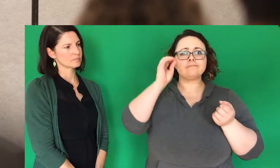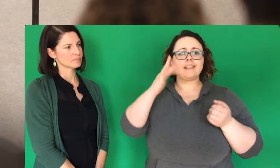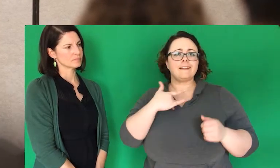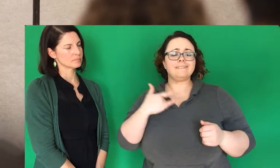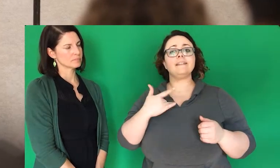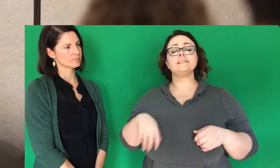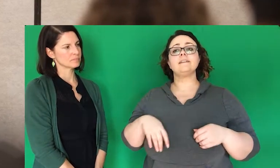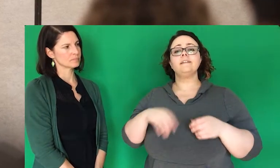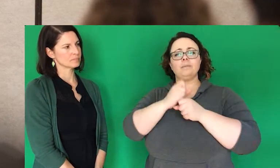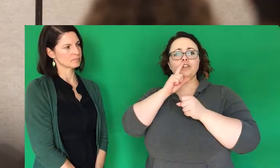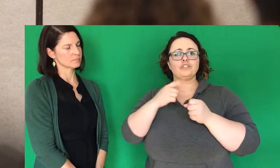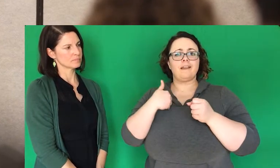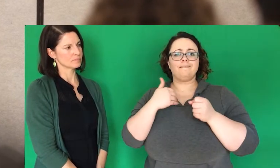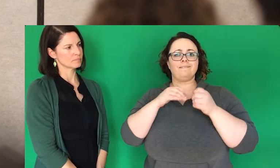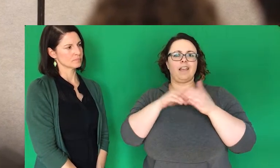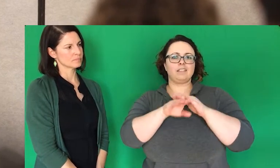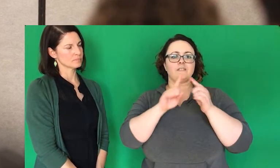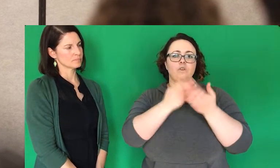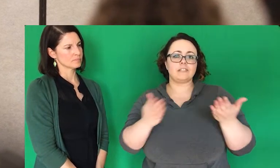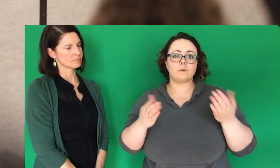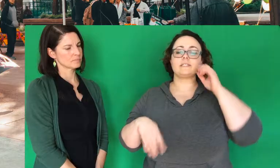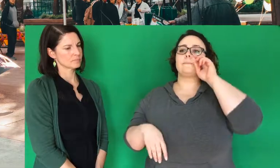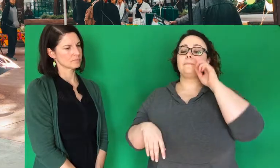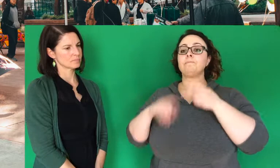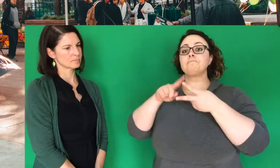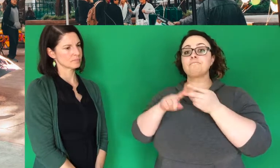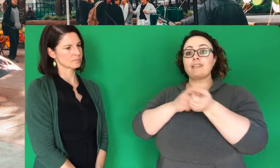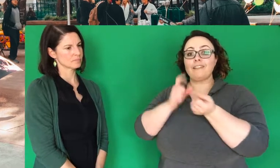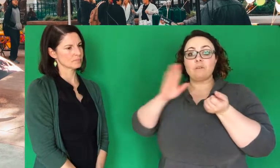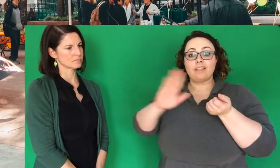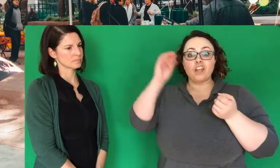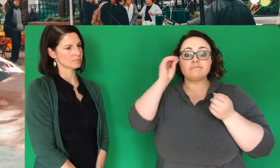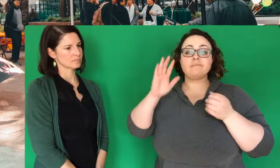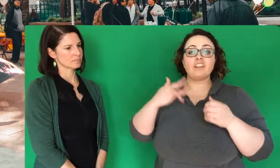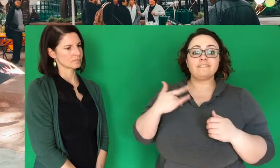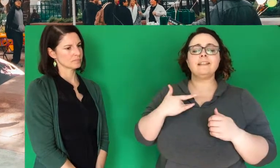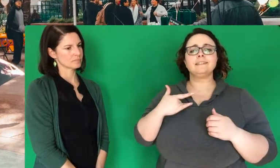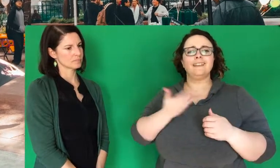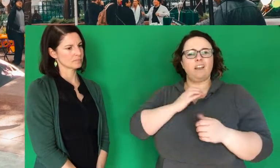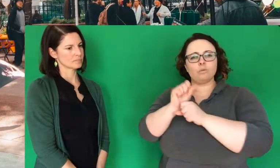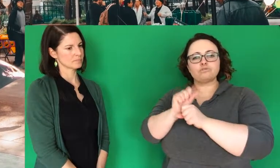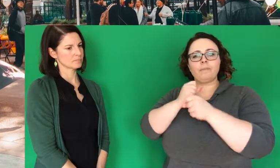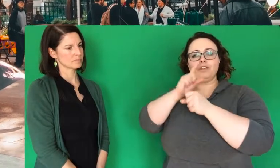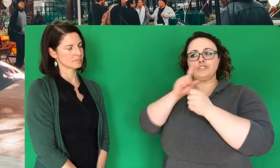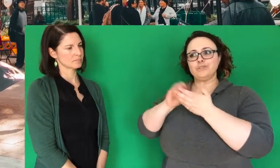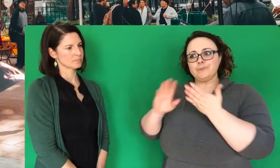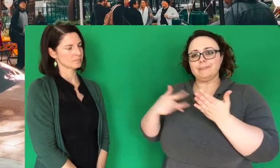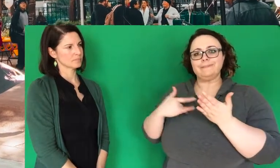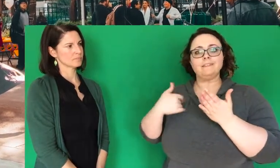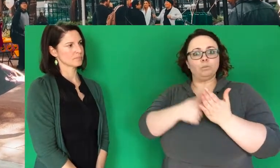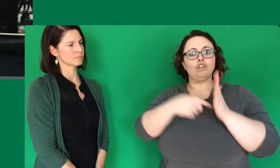and it's ensuring that they have access to the resources they need. In terms of advocating for the student voice, as board members, it's our job to make sure that our students